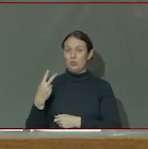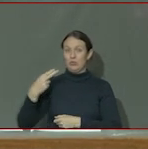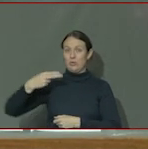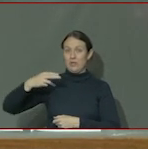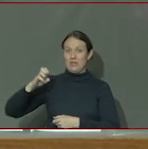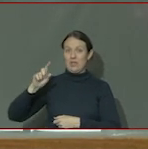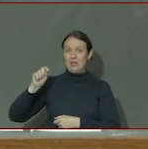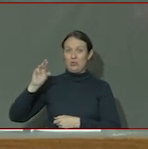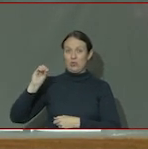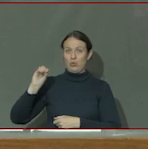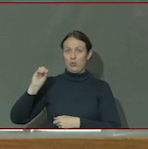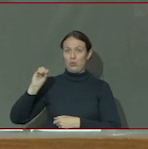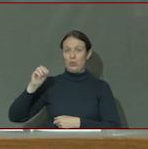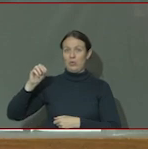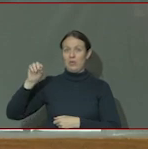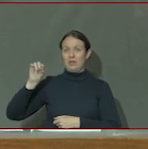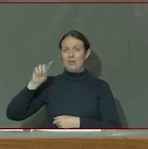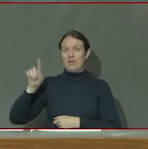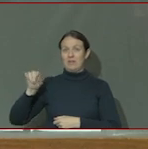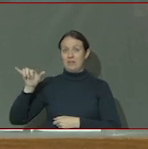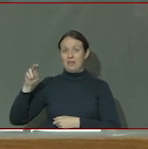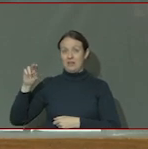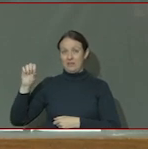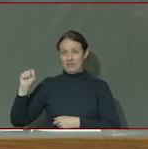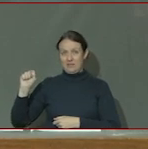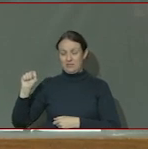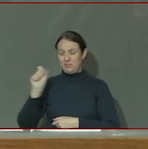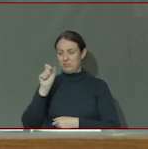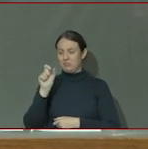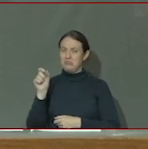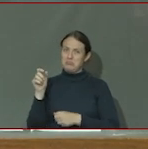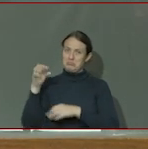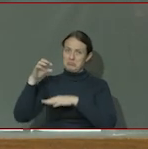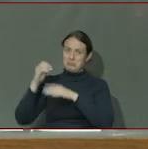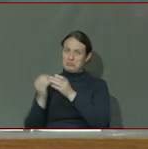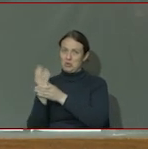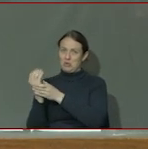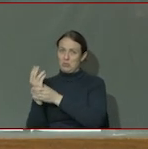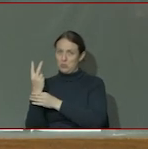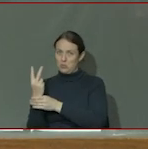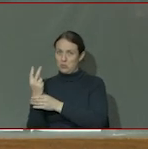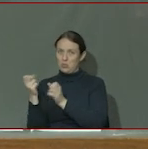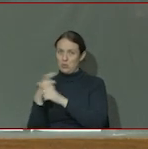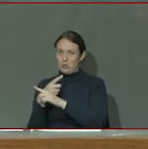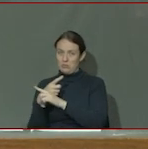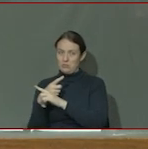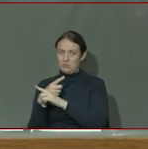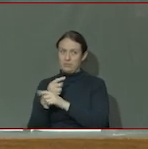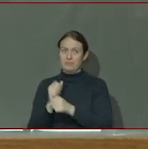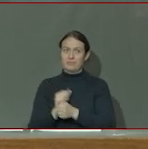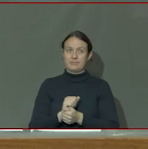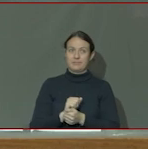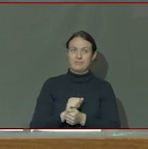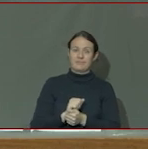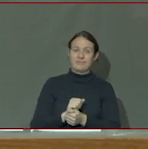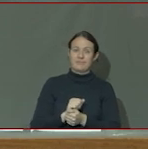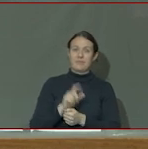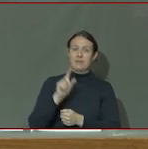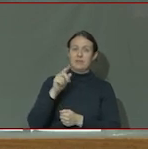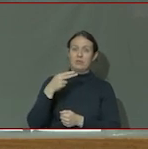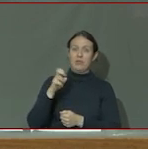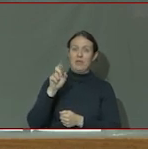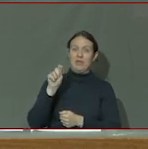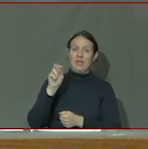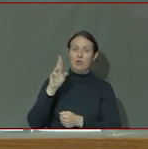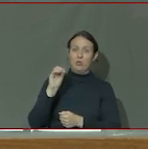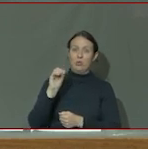individuals and see what happens. So he says for tallness, they're heterozygous, and for seed color, they're heterozygous. We put it